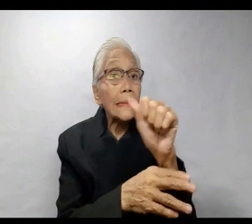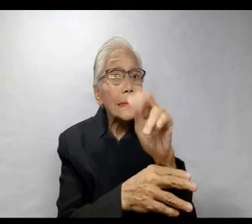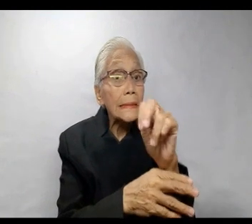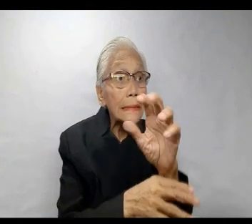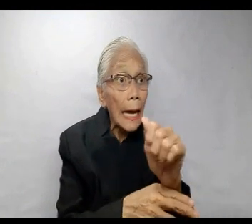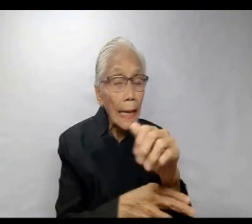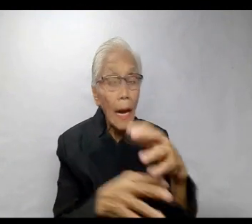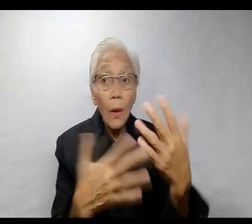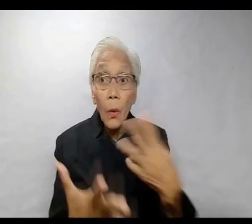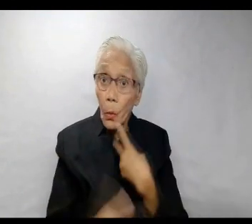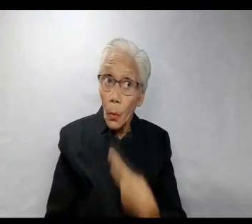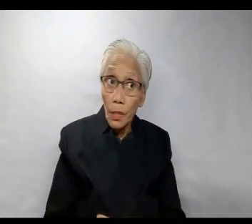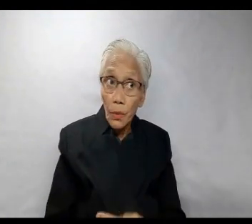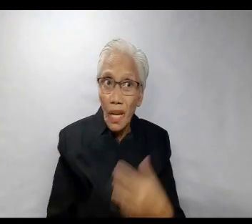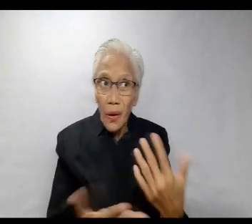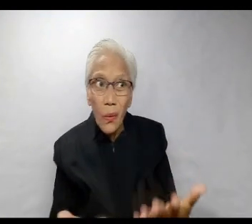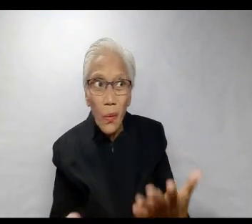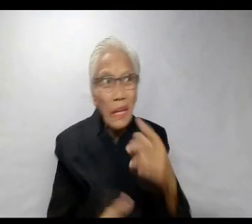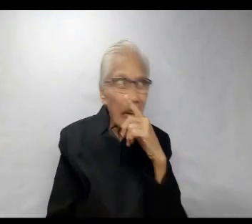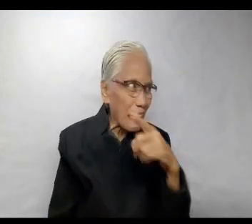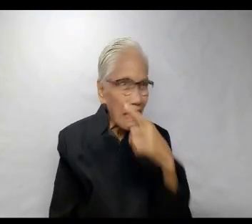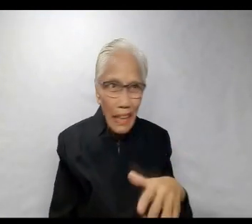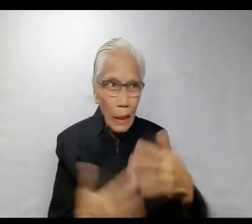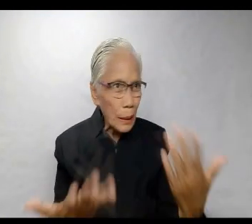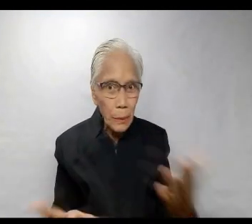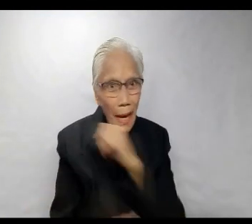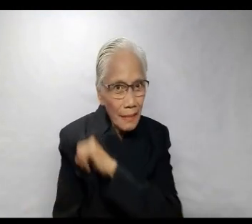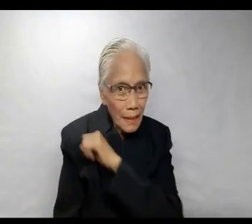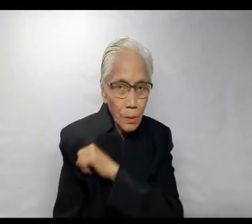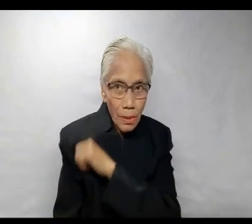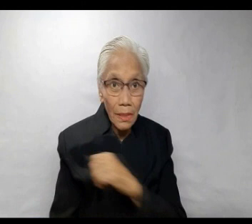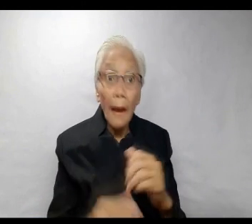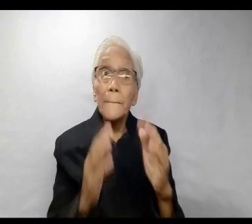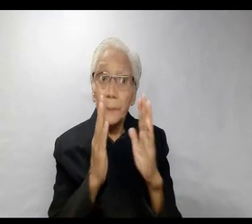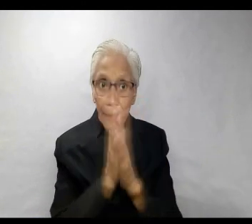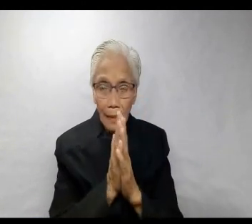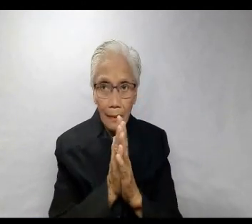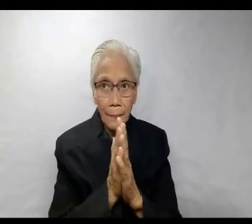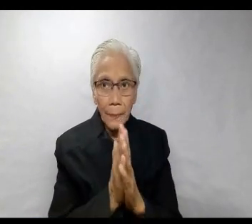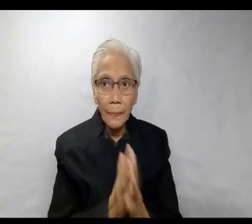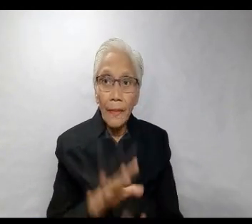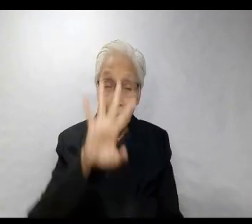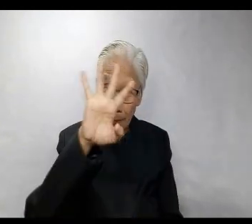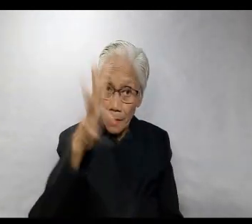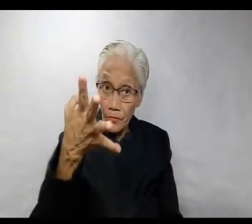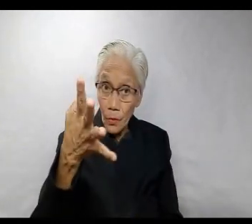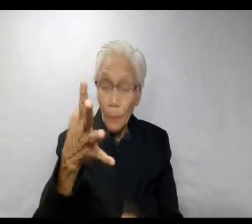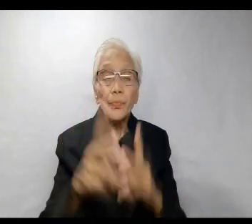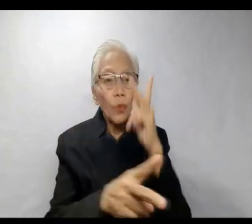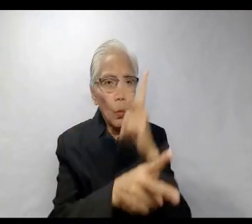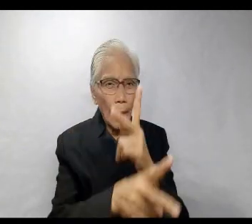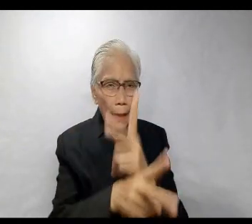wish ko lang na tila swerte-swerte lang ang attitude sa prayers. Fourth, we must